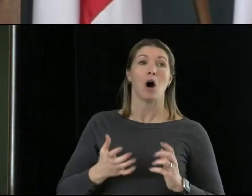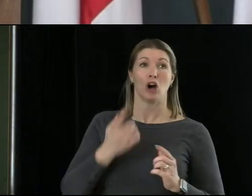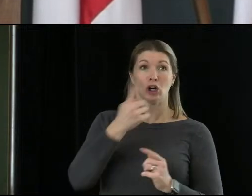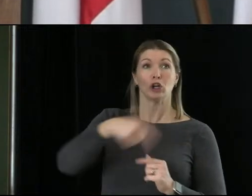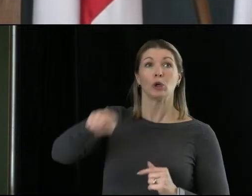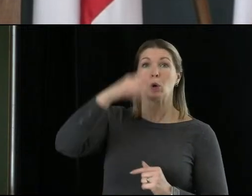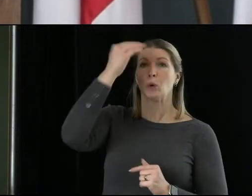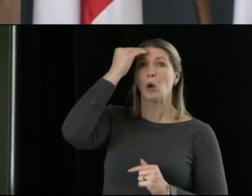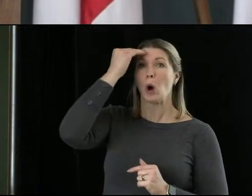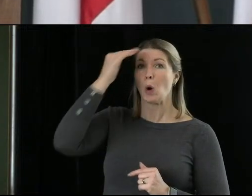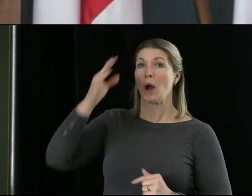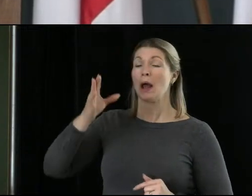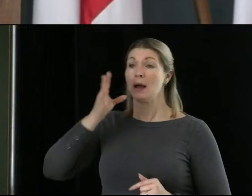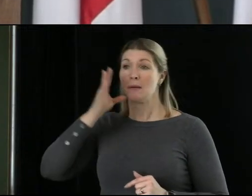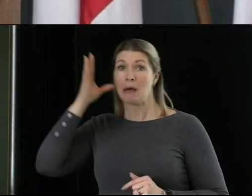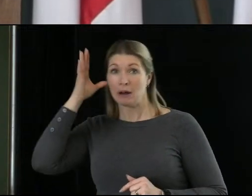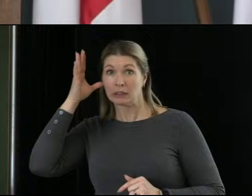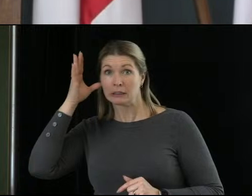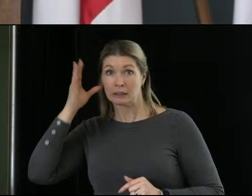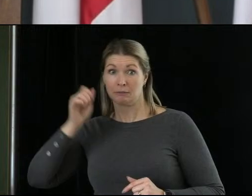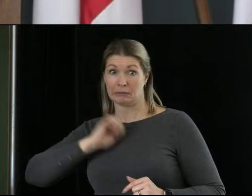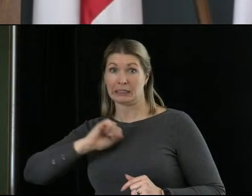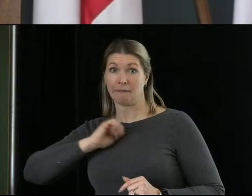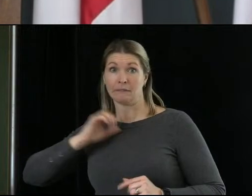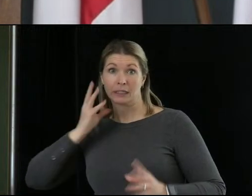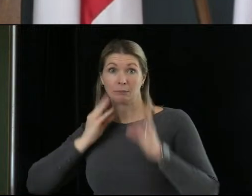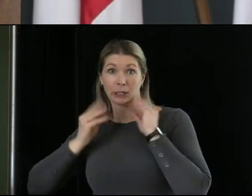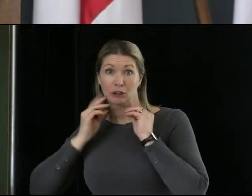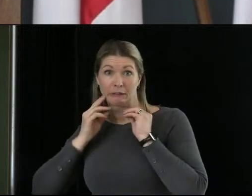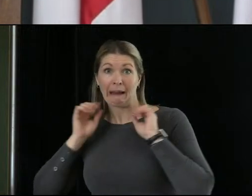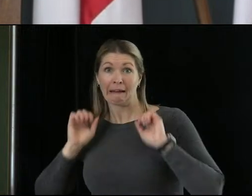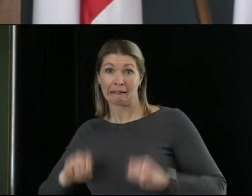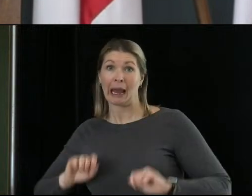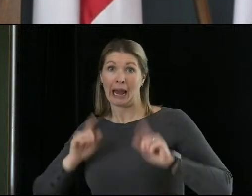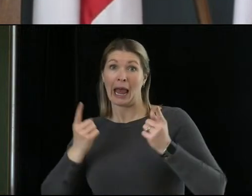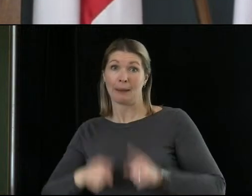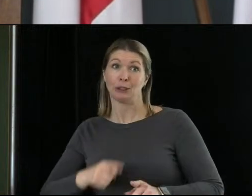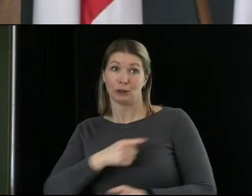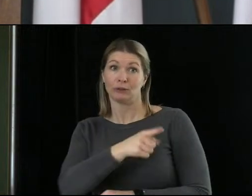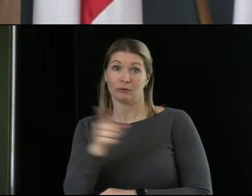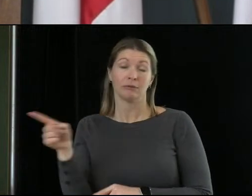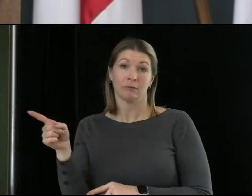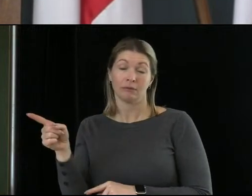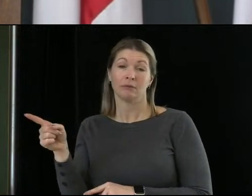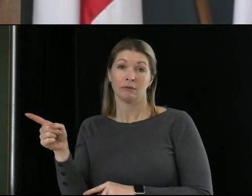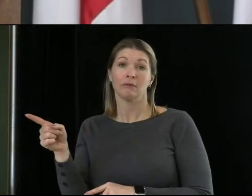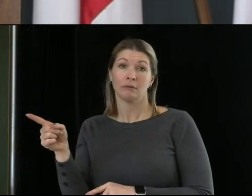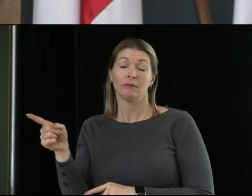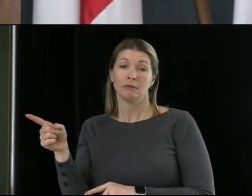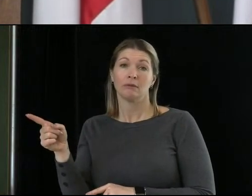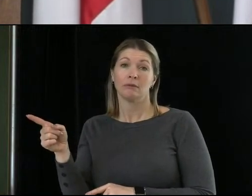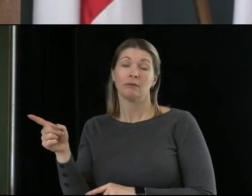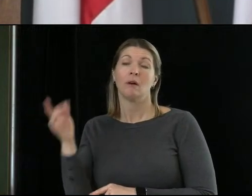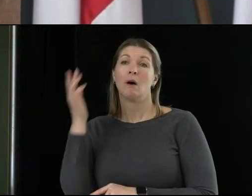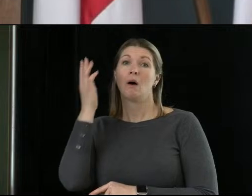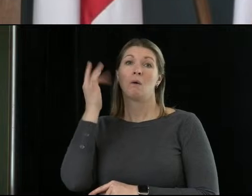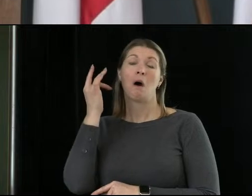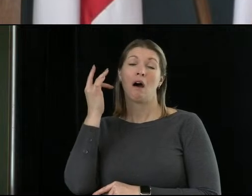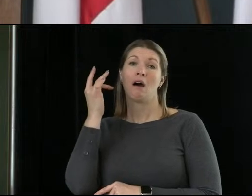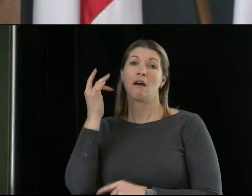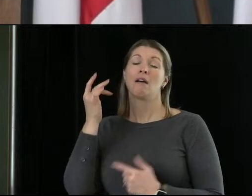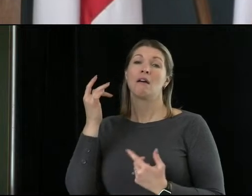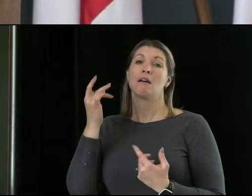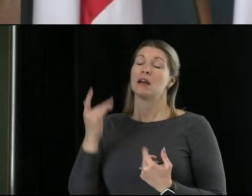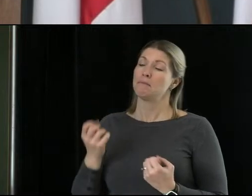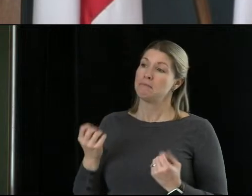Julianne can happen to anyone. People from all walks of life are affected by this scourge that has